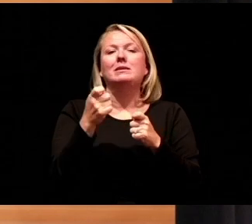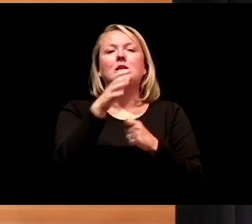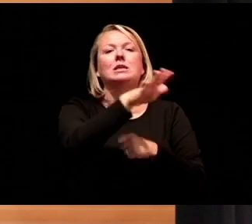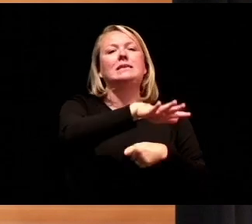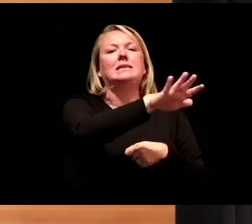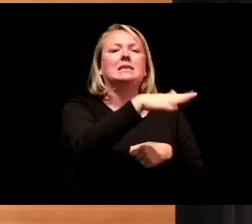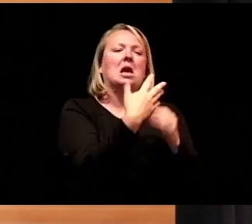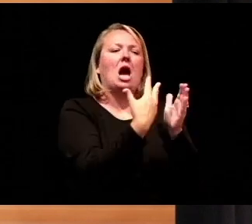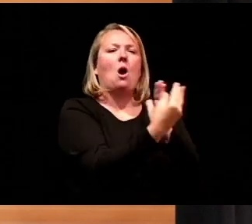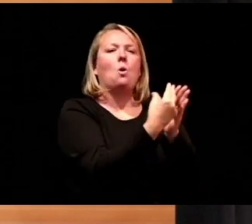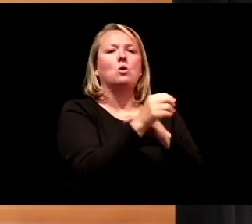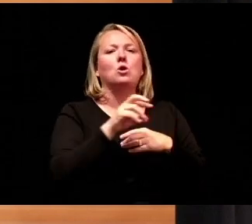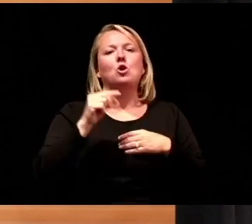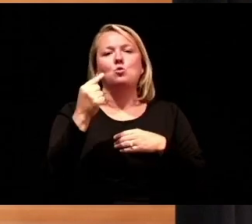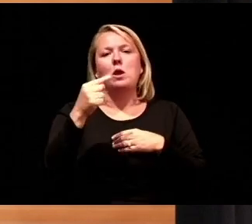out.